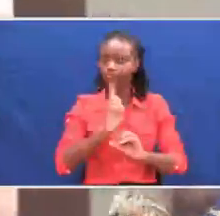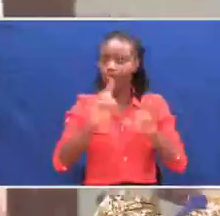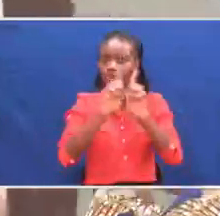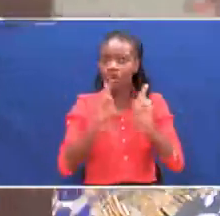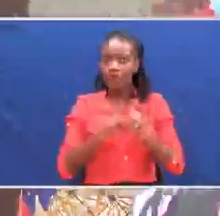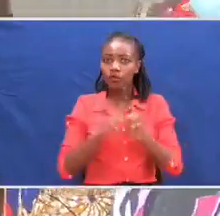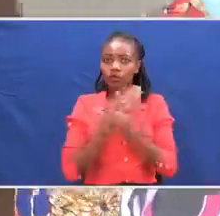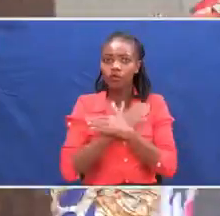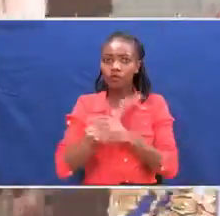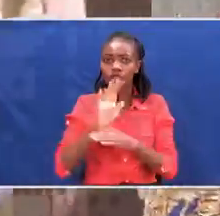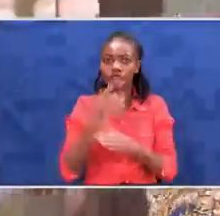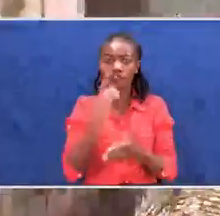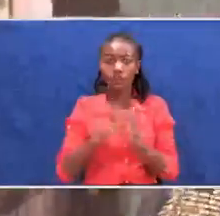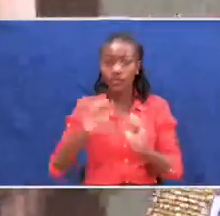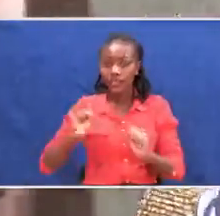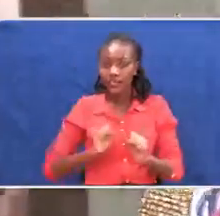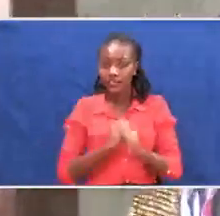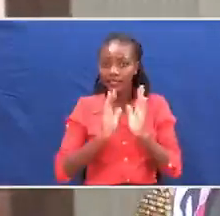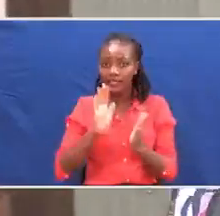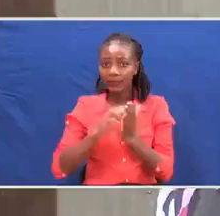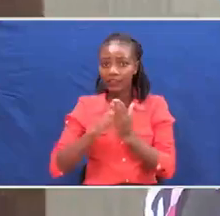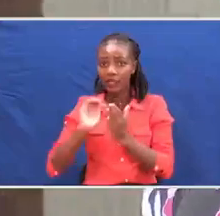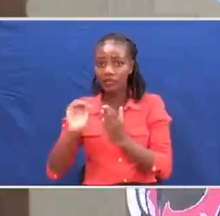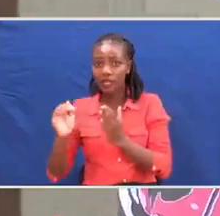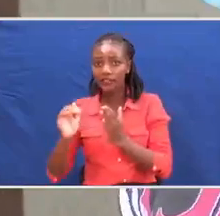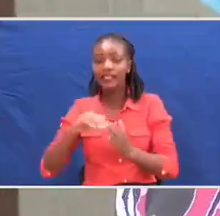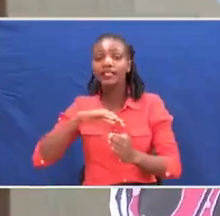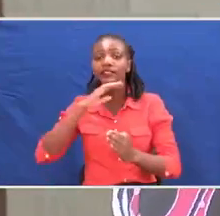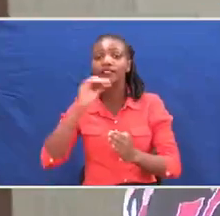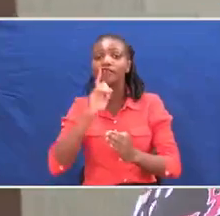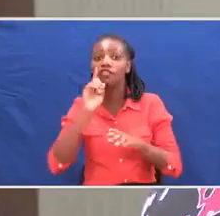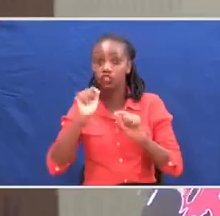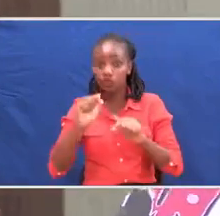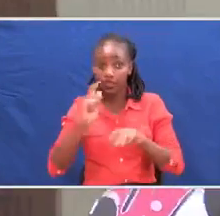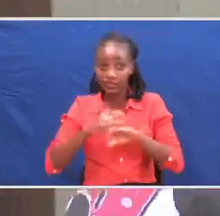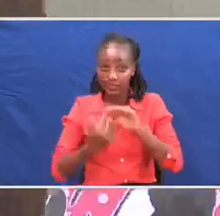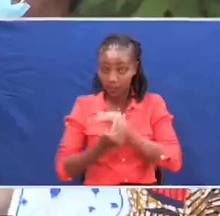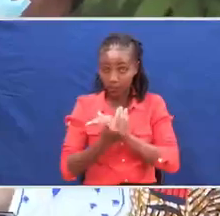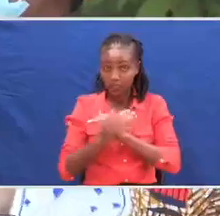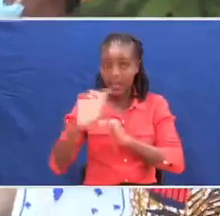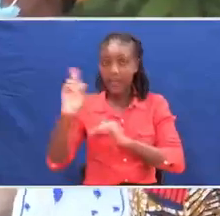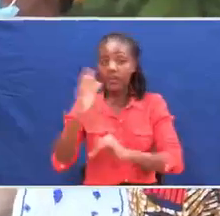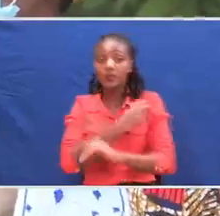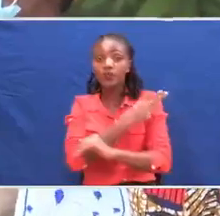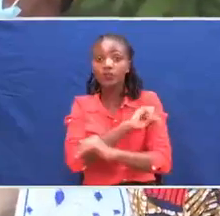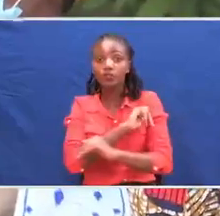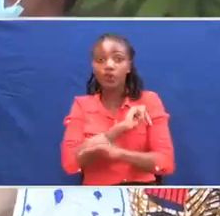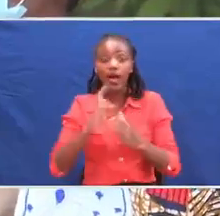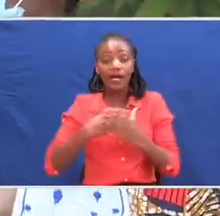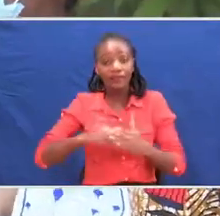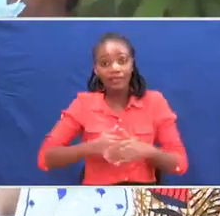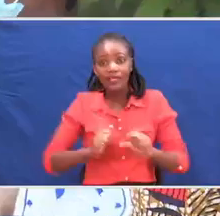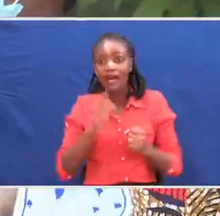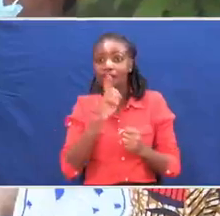his close allies, Senator Kabaka took his last breath this morning at Nairobi Hospital, where he had undergone a surgery